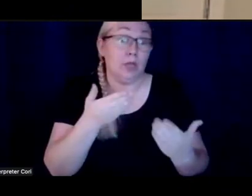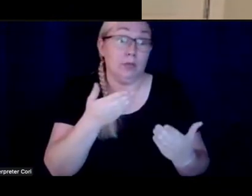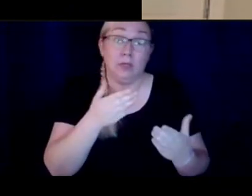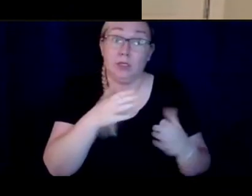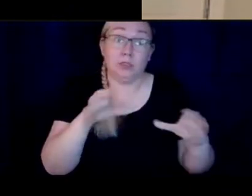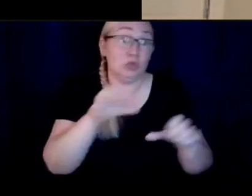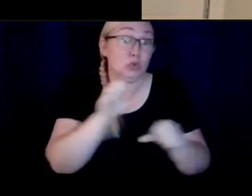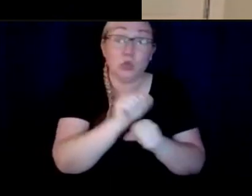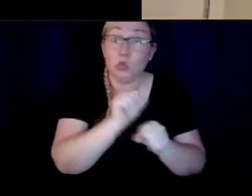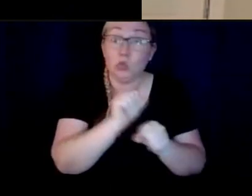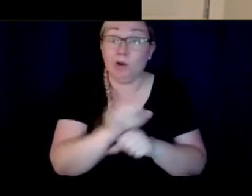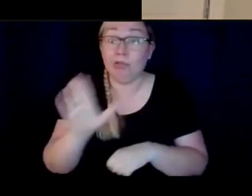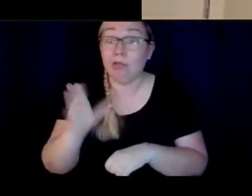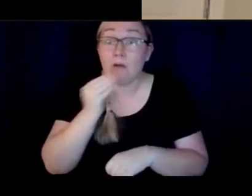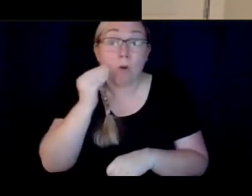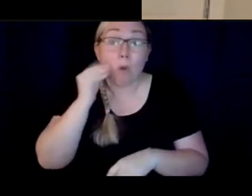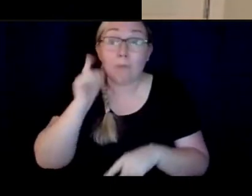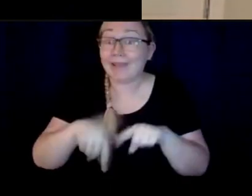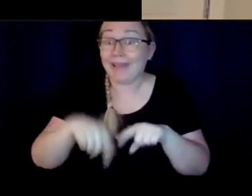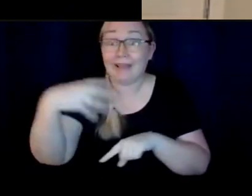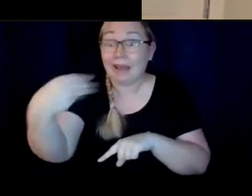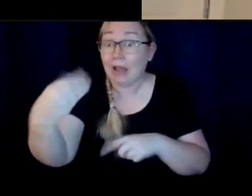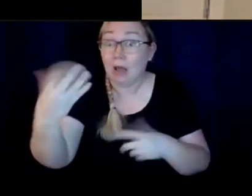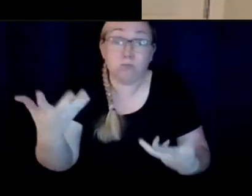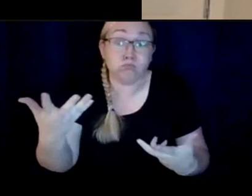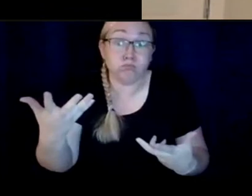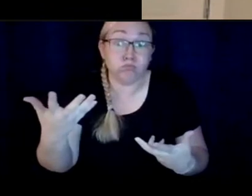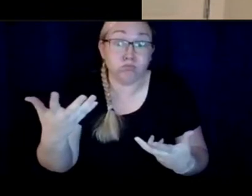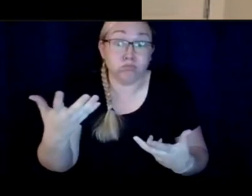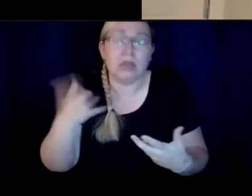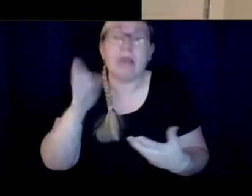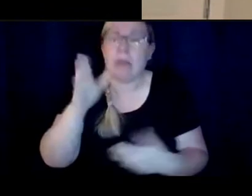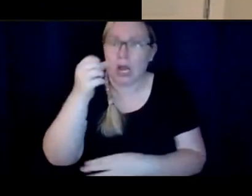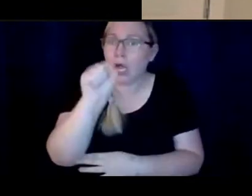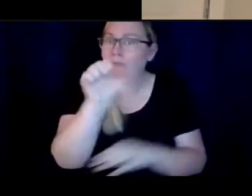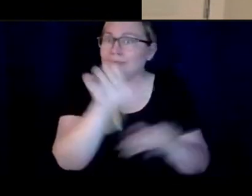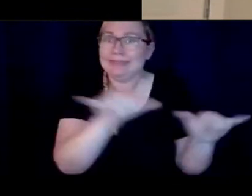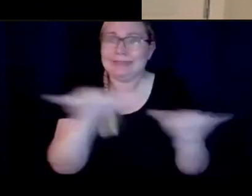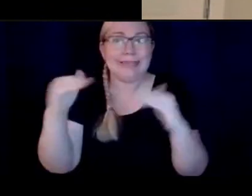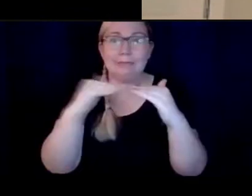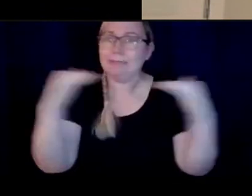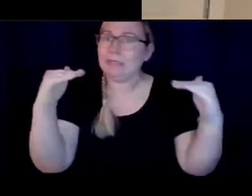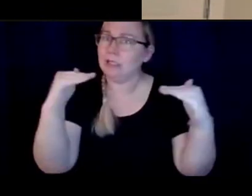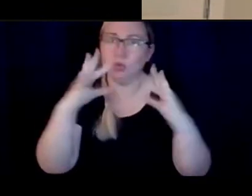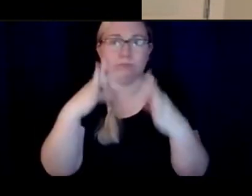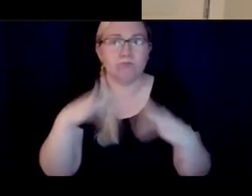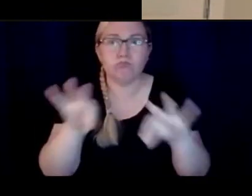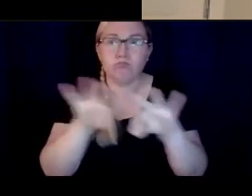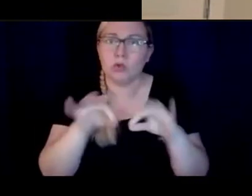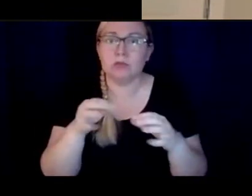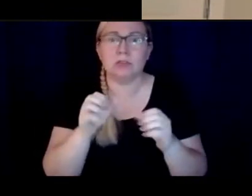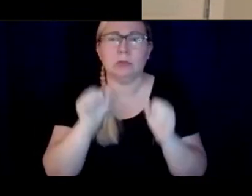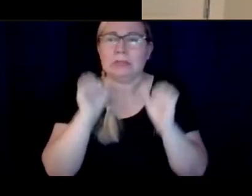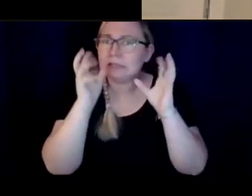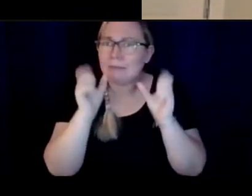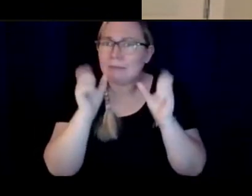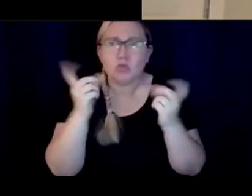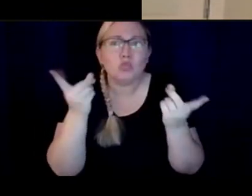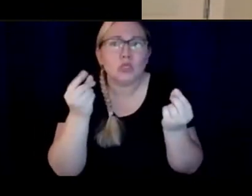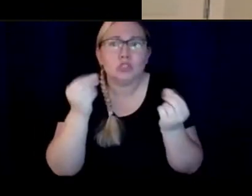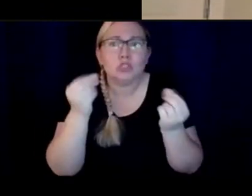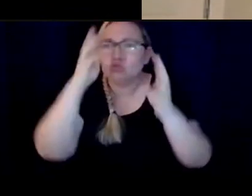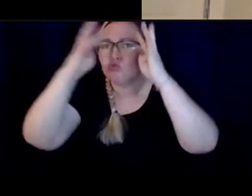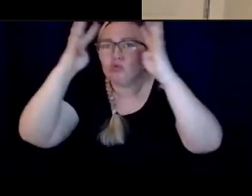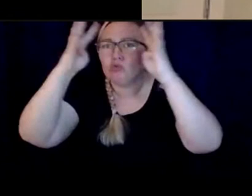they can't leave their homes. So it's amazing what you can do with a lot of creativity.